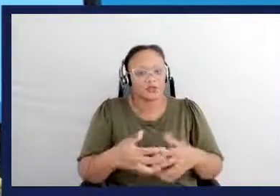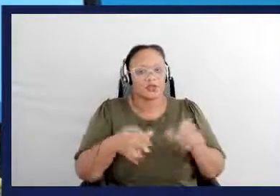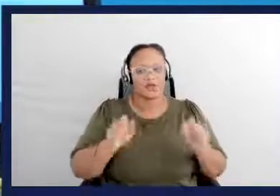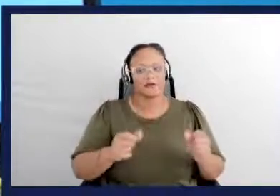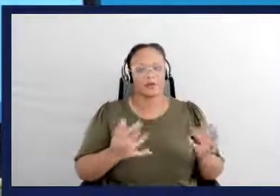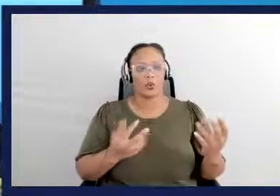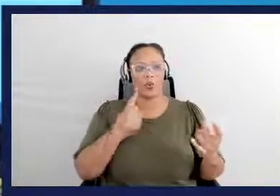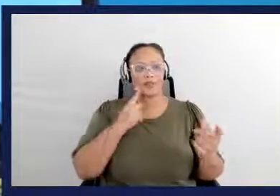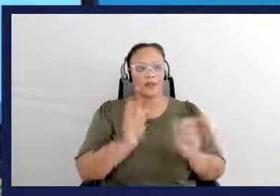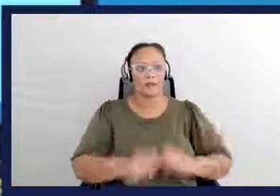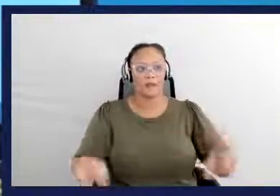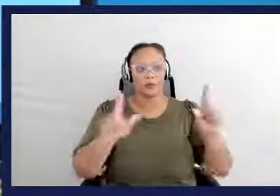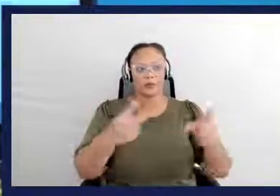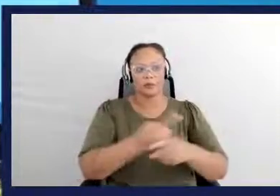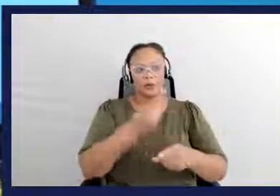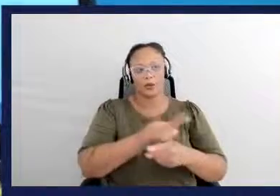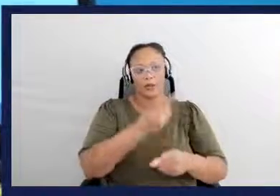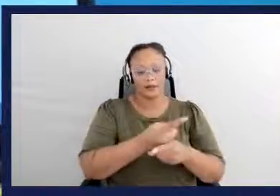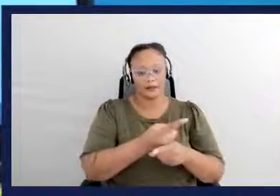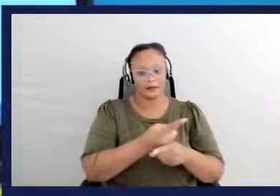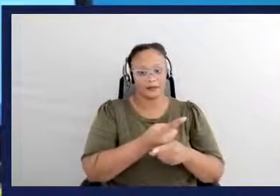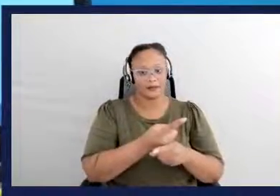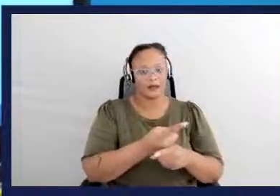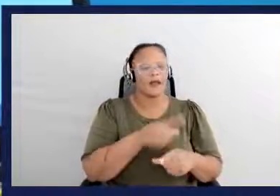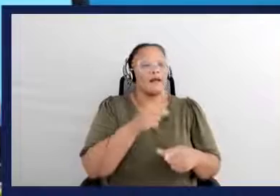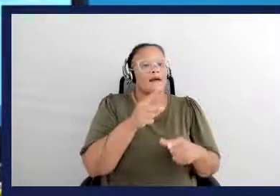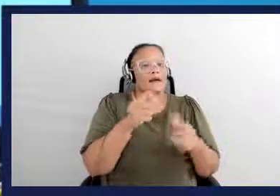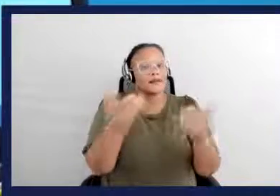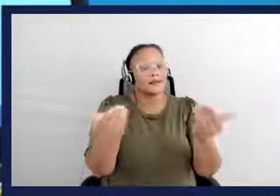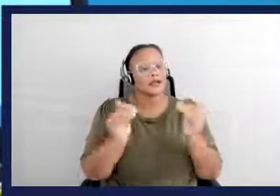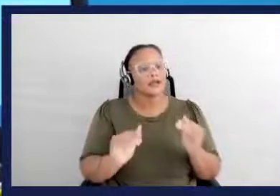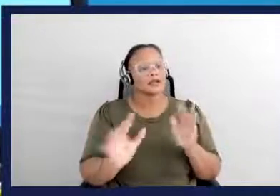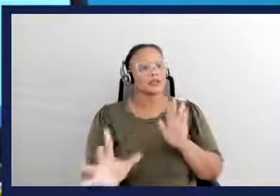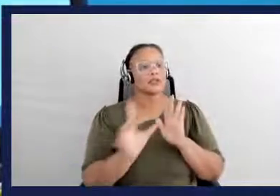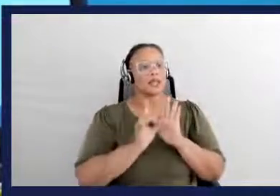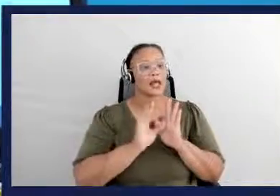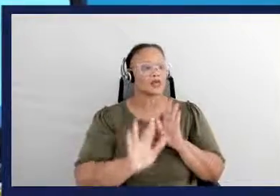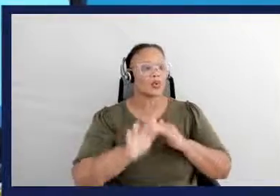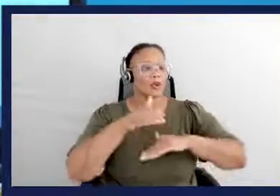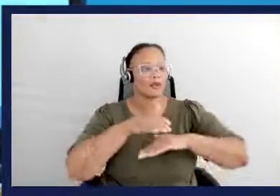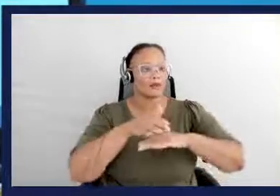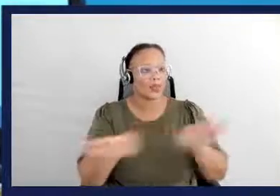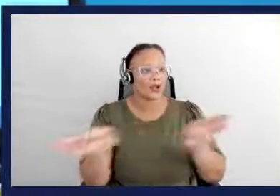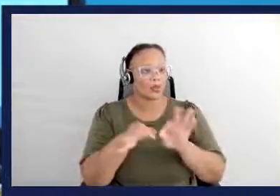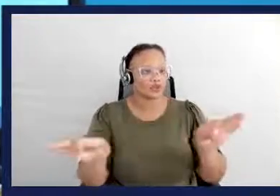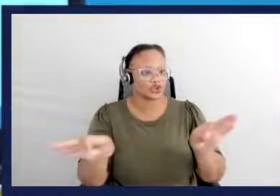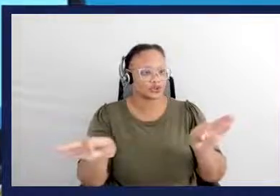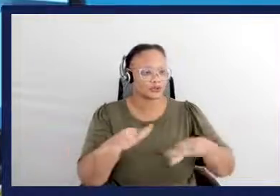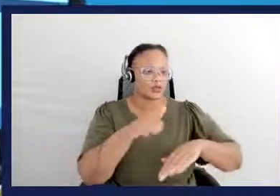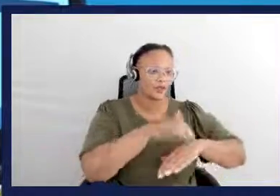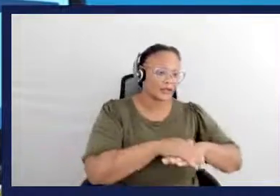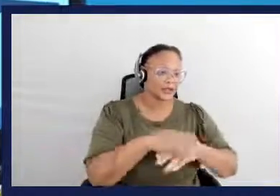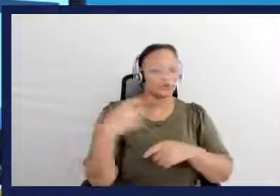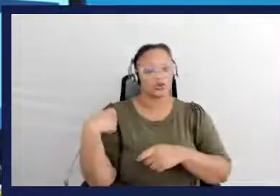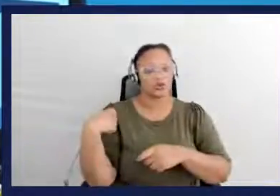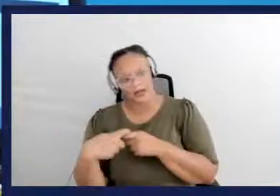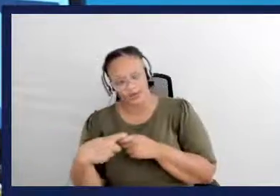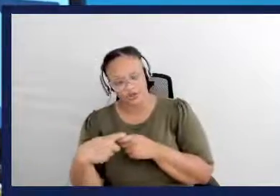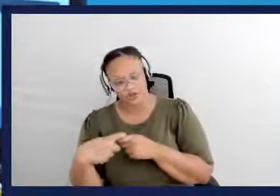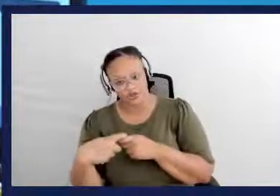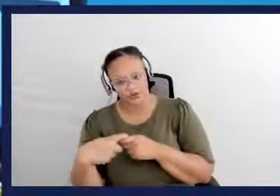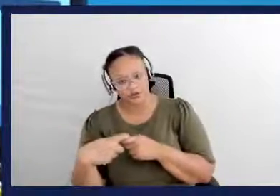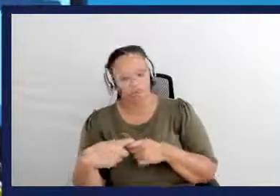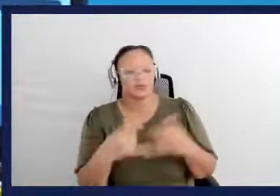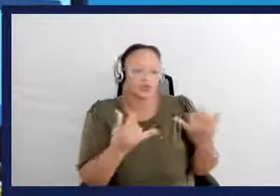to select their preferred language, whether that's English or Spanish. So here we'll demonstrate the English. So selecting